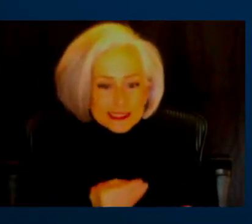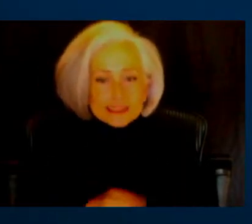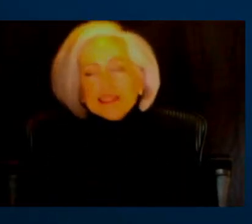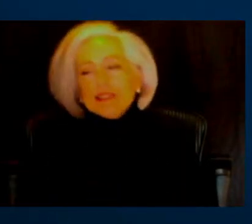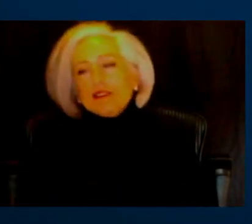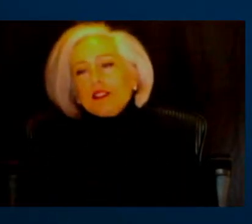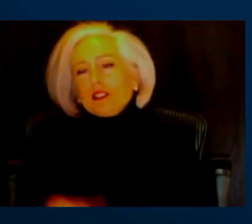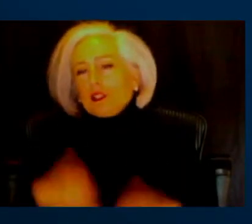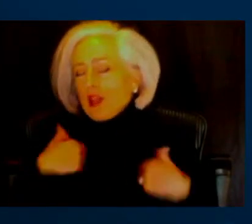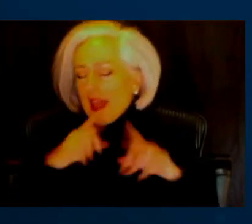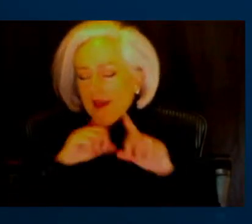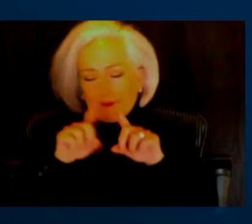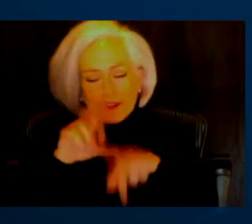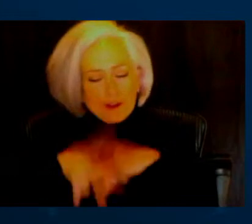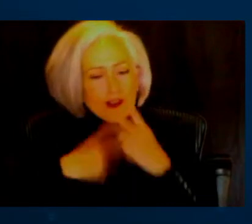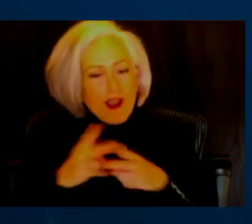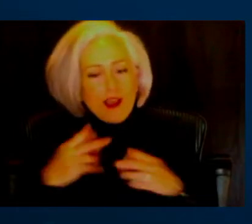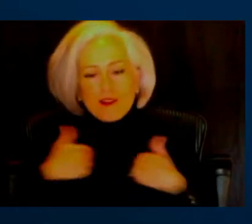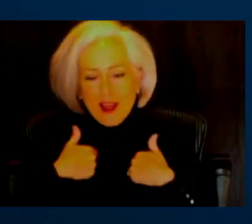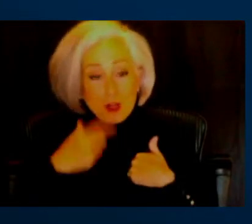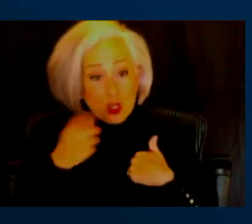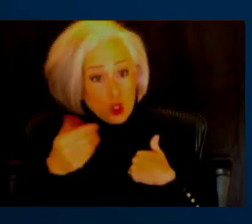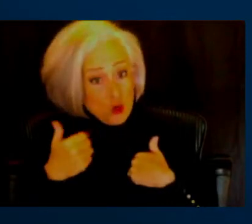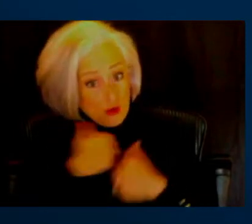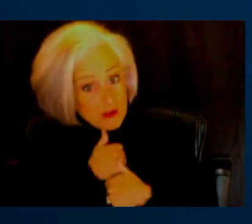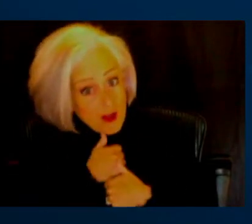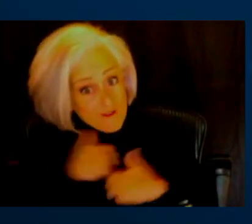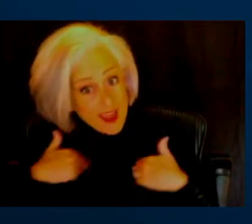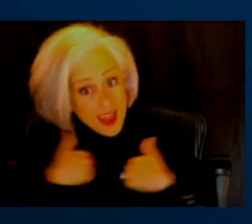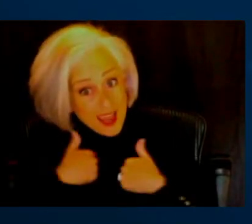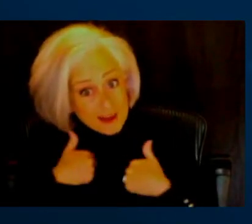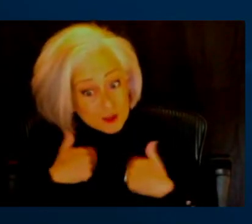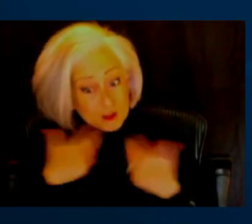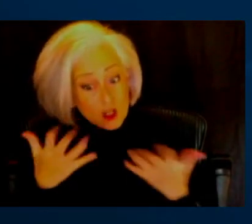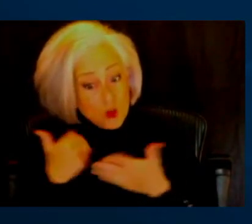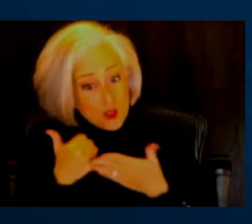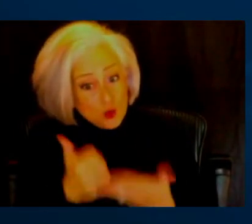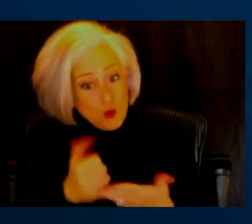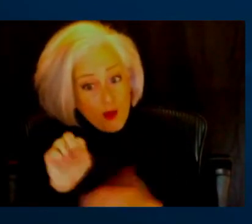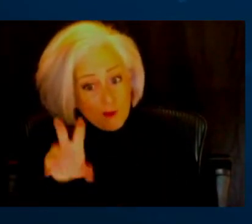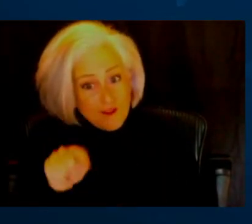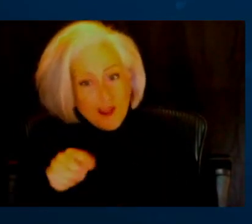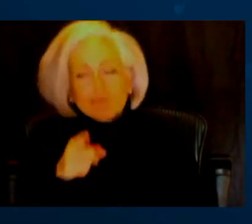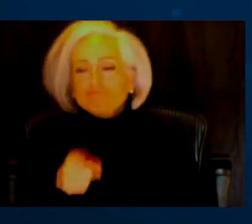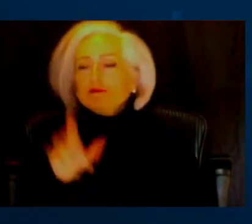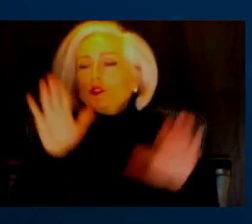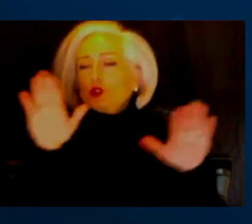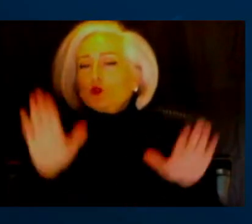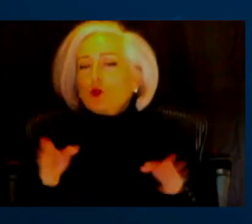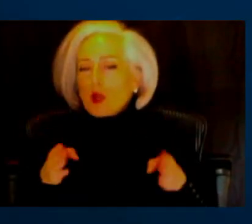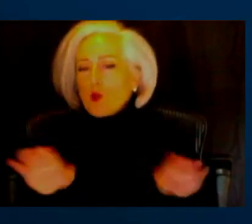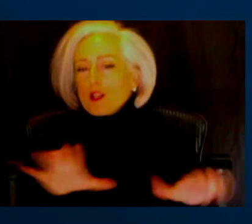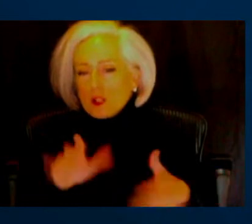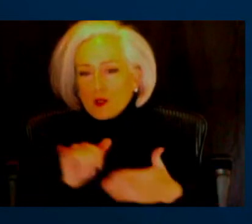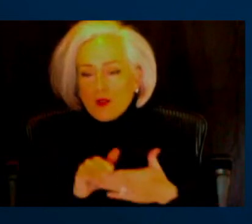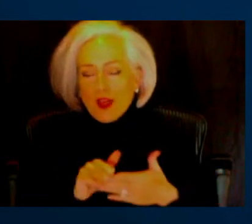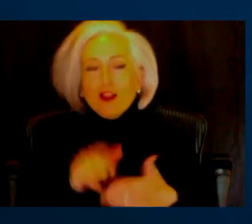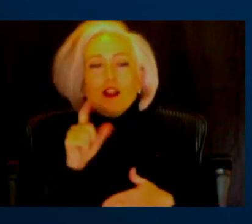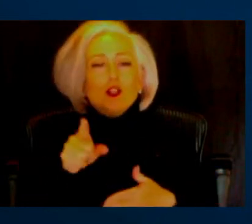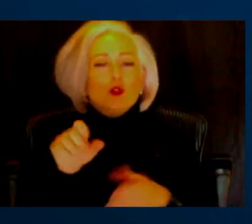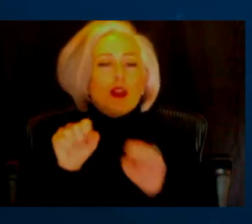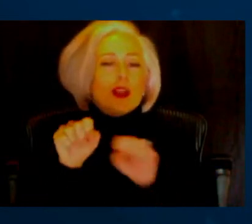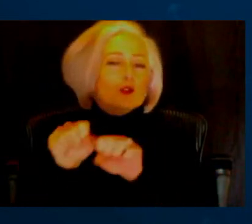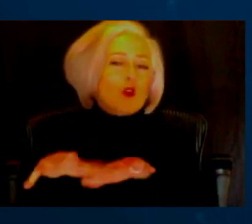just if you love animals and you want to help our veterans, this is such an amazing way to help with that. And of course, you can drop off any type of